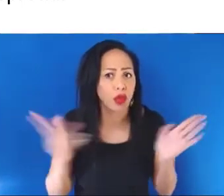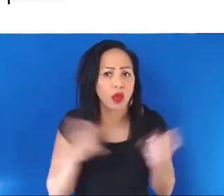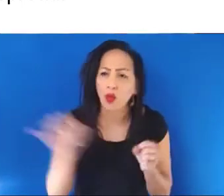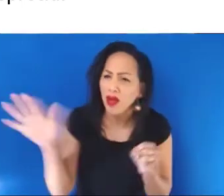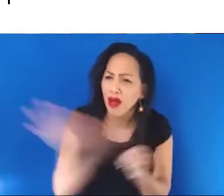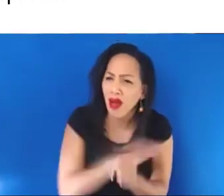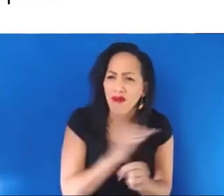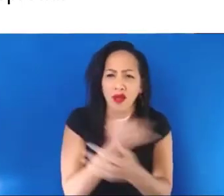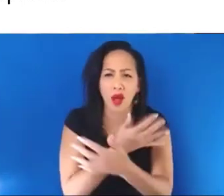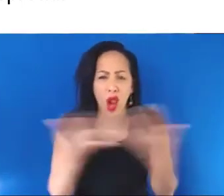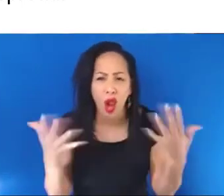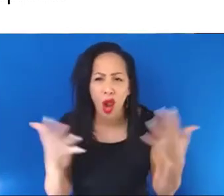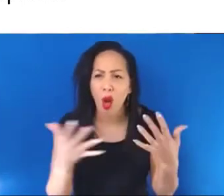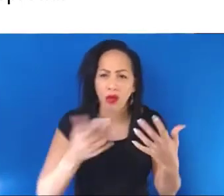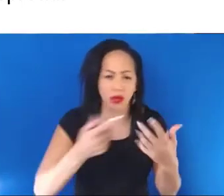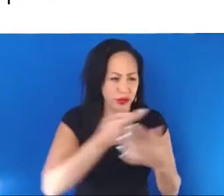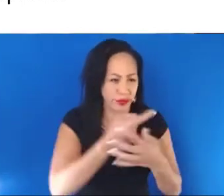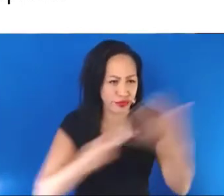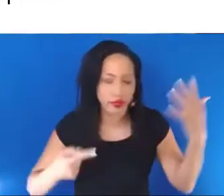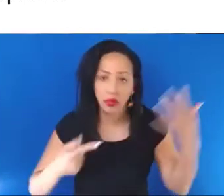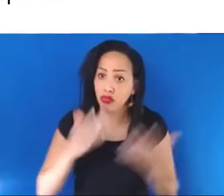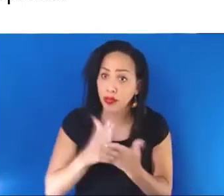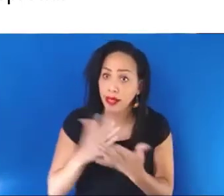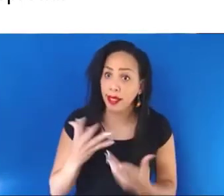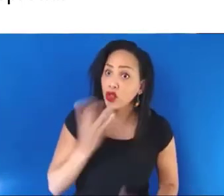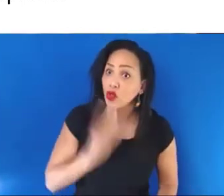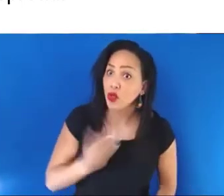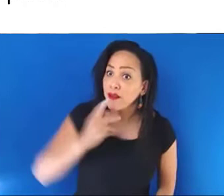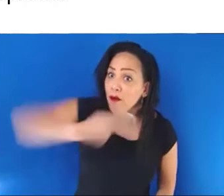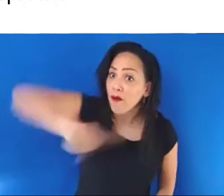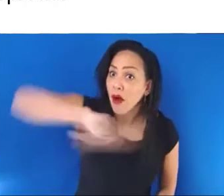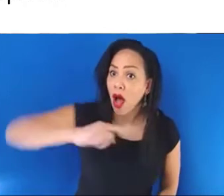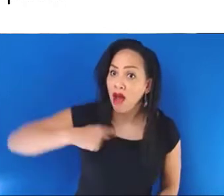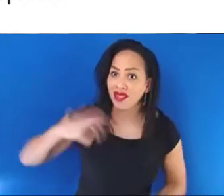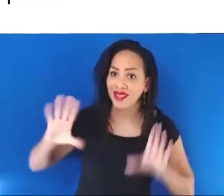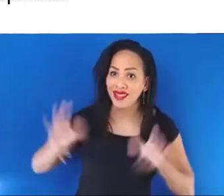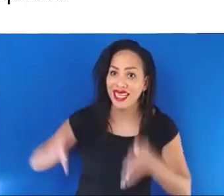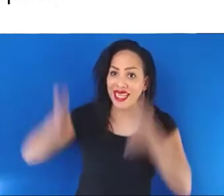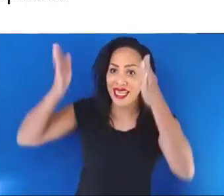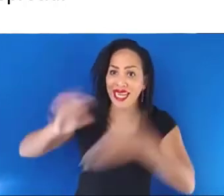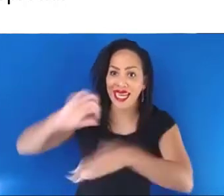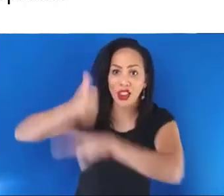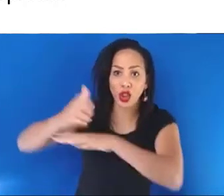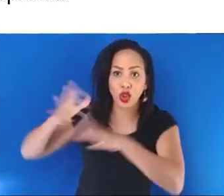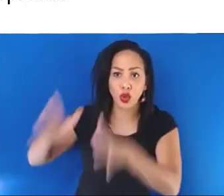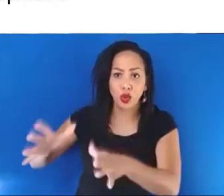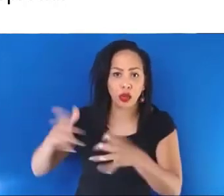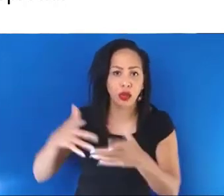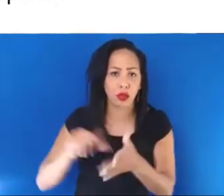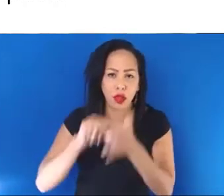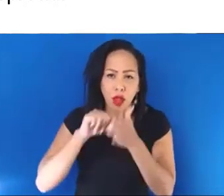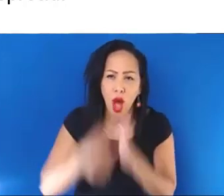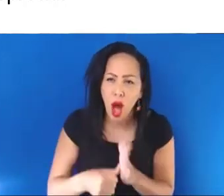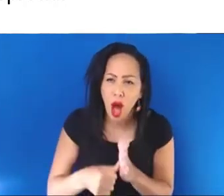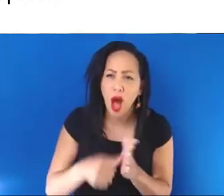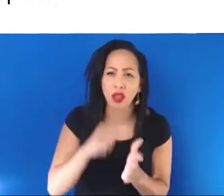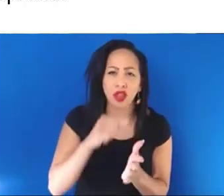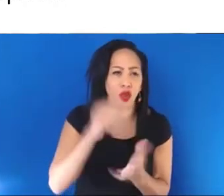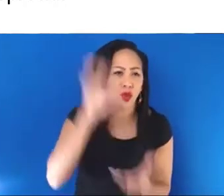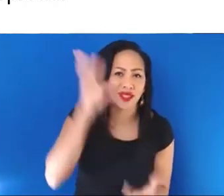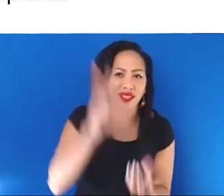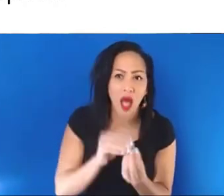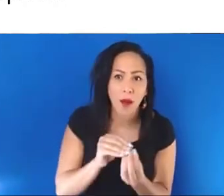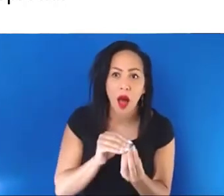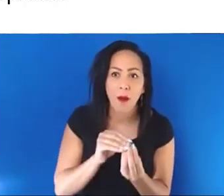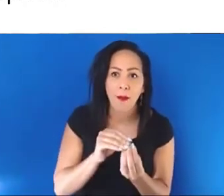They were extremely productive for us as an institute. And so it's really hard to sum up the nub of the findings. But what I